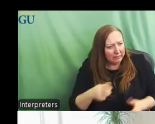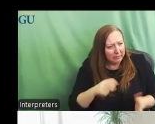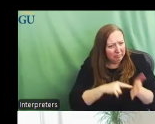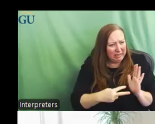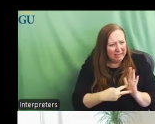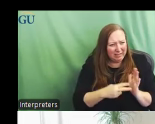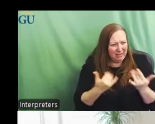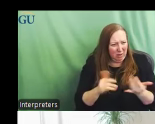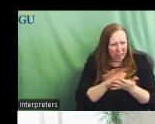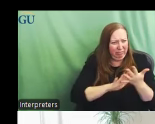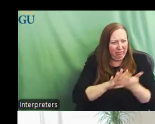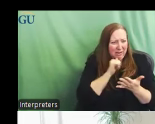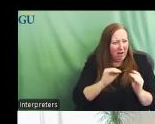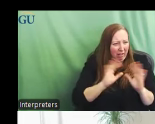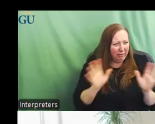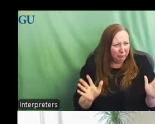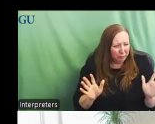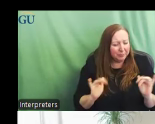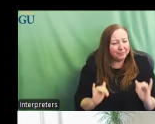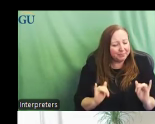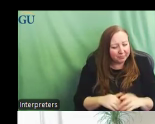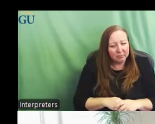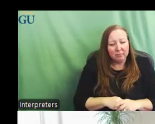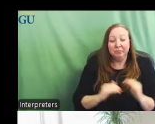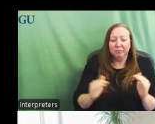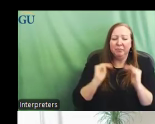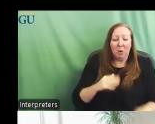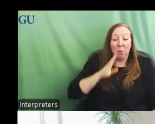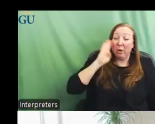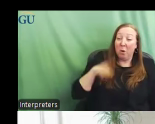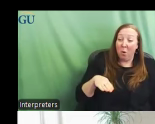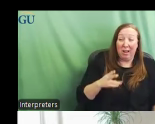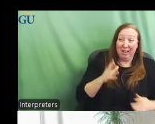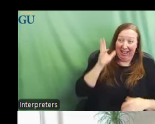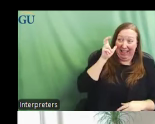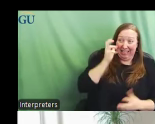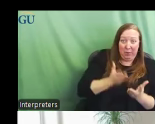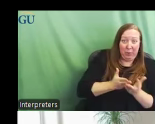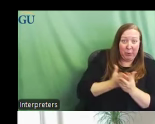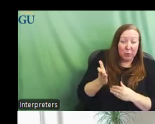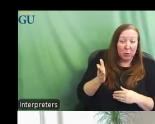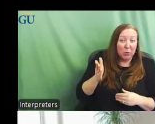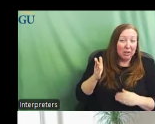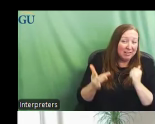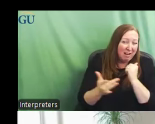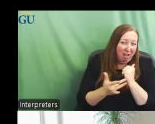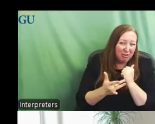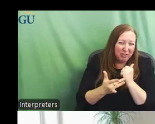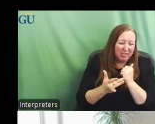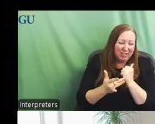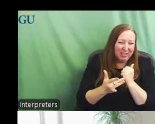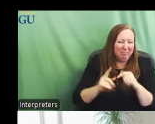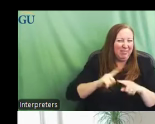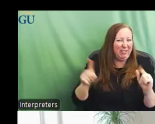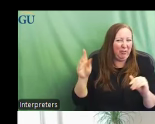through technology is different, whether the hearing assistive technology is a hearing aid or a cochlear implant.